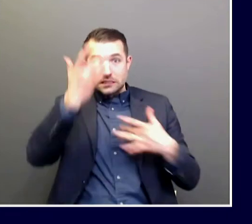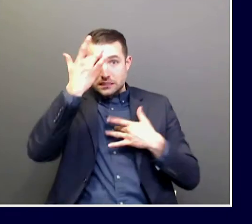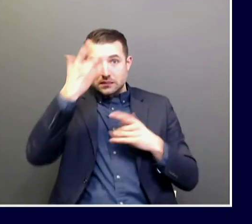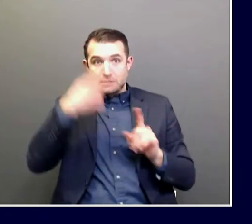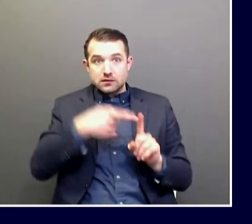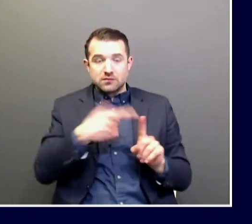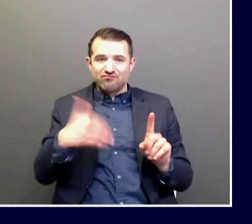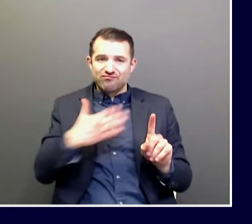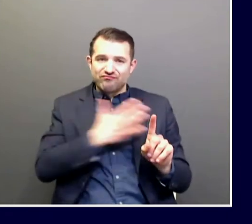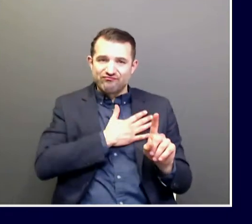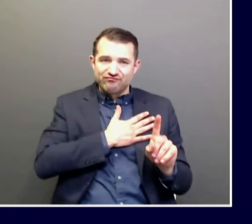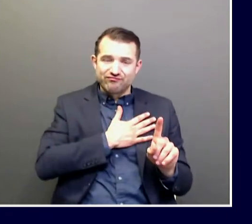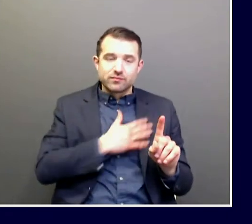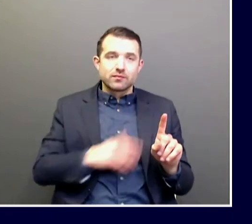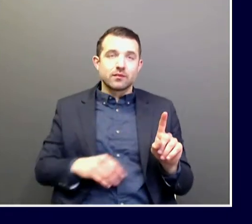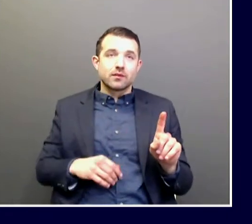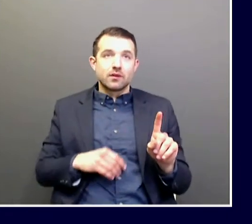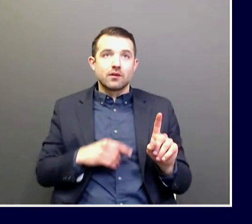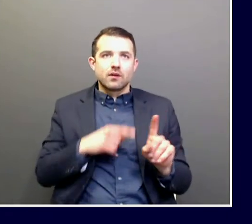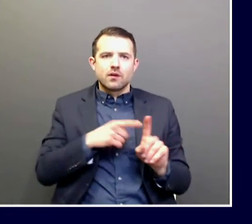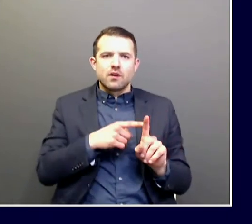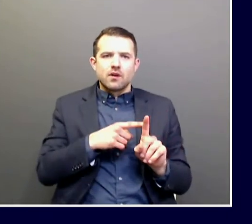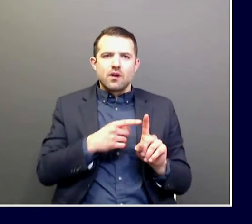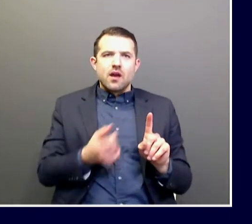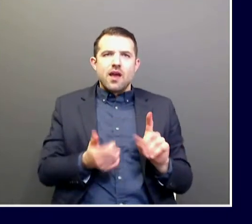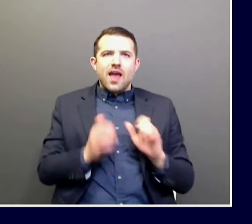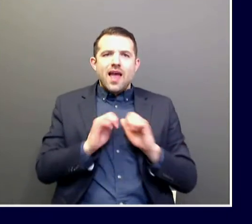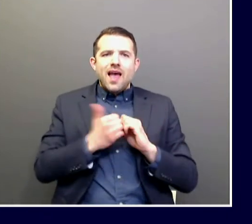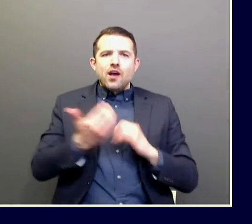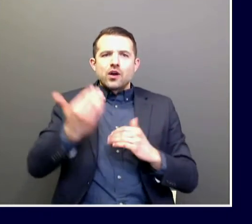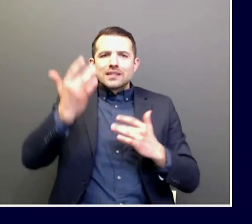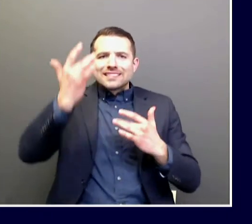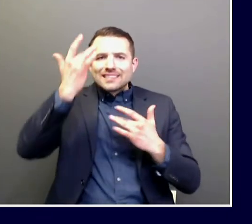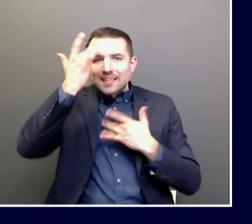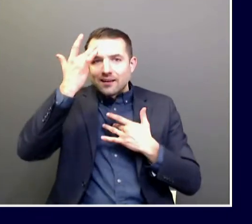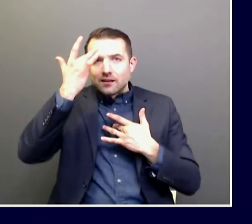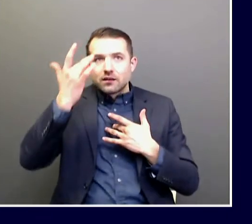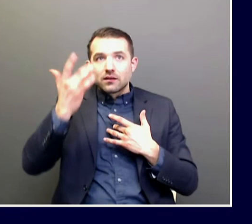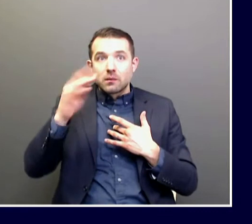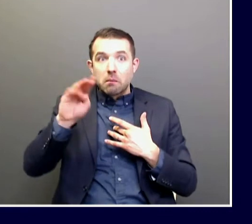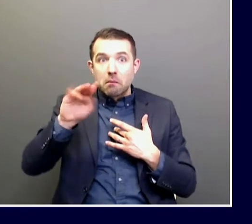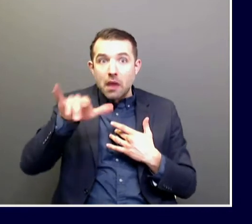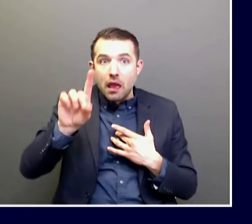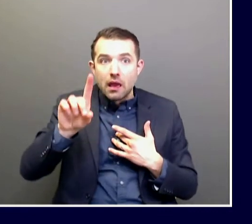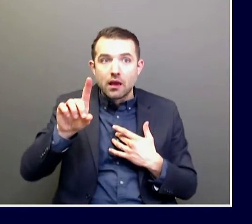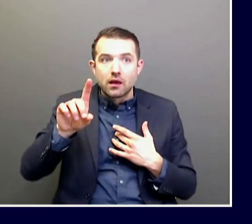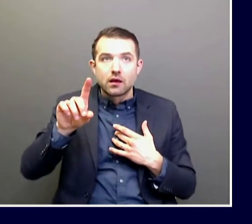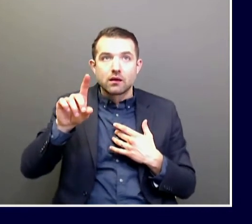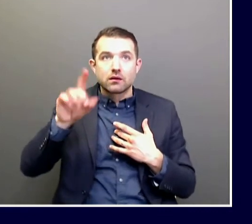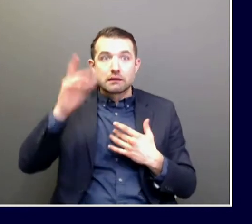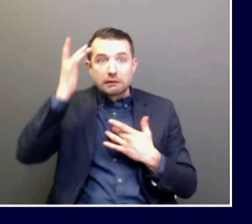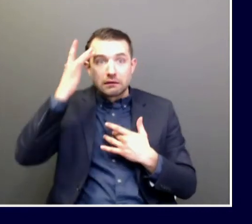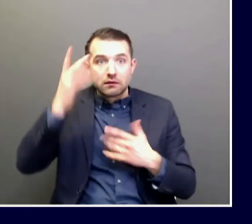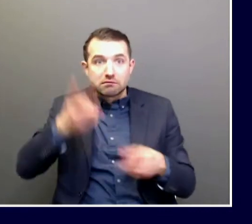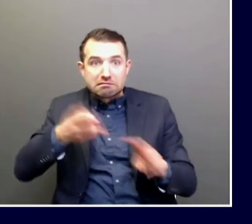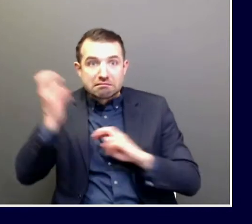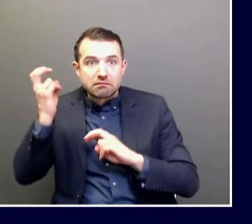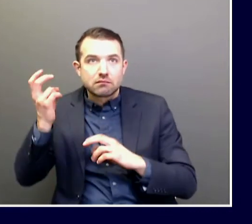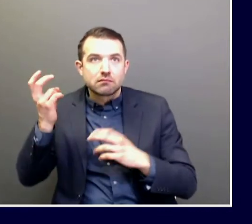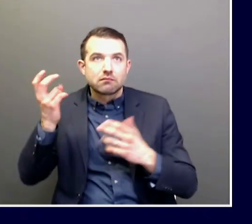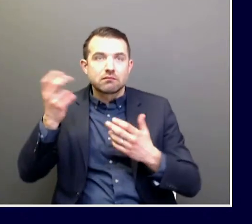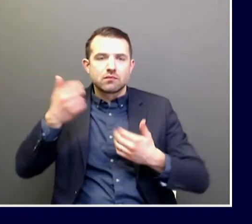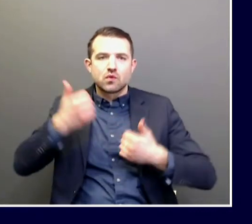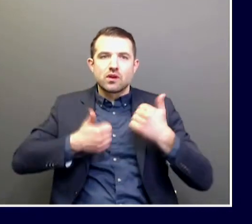is the magnitude and the severity? Now, I want to say this, but I want to state at the outset that no one is downplaying the